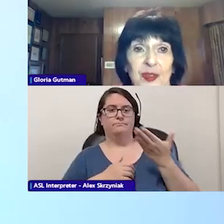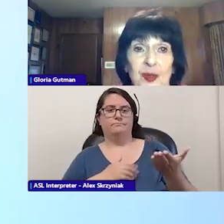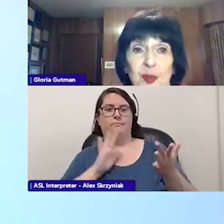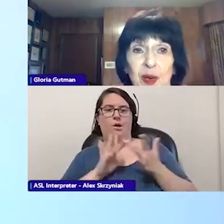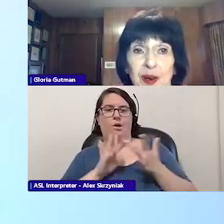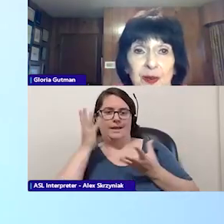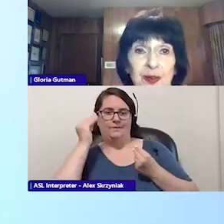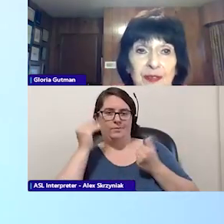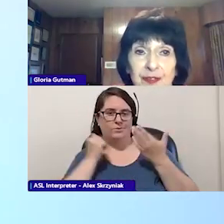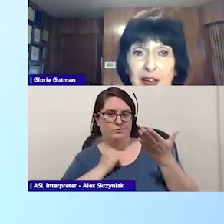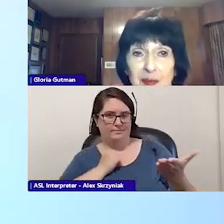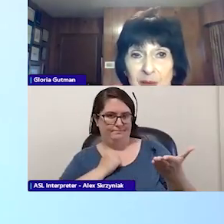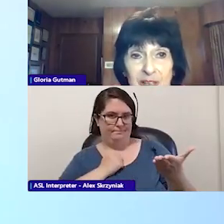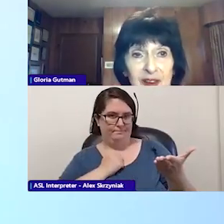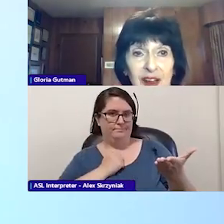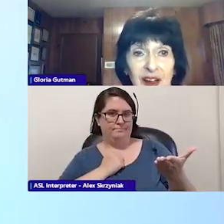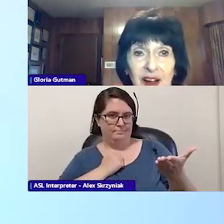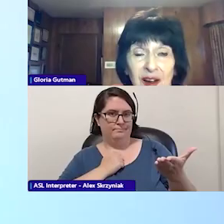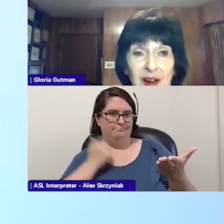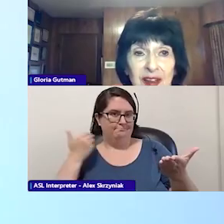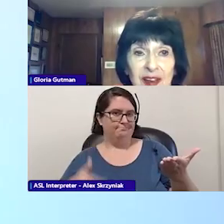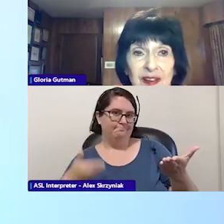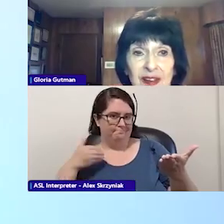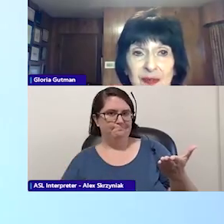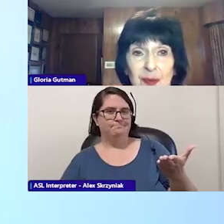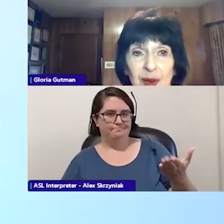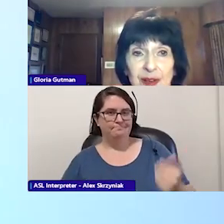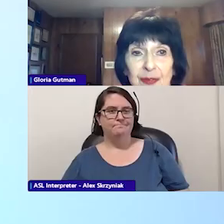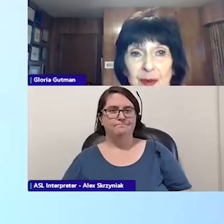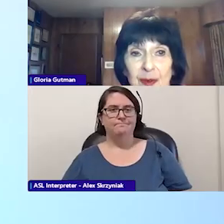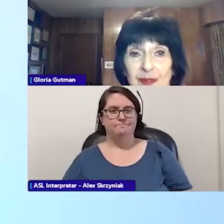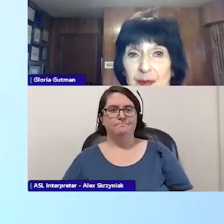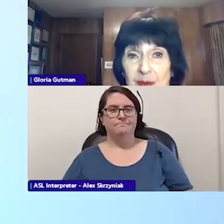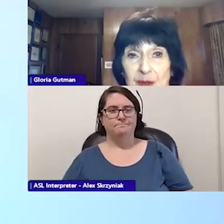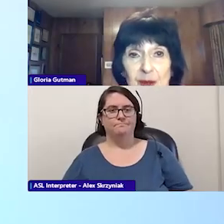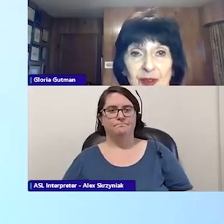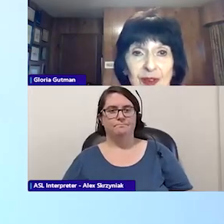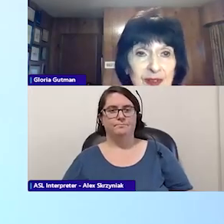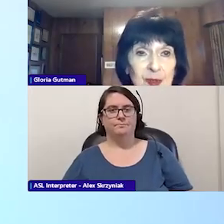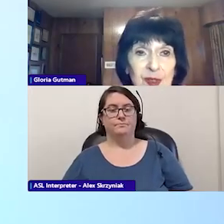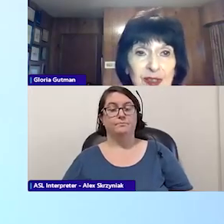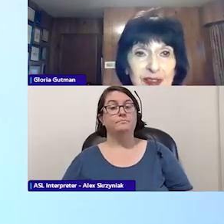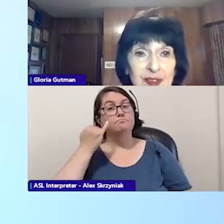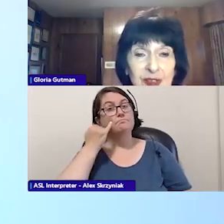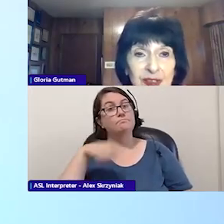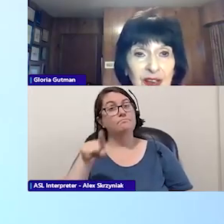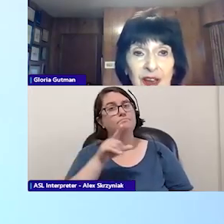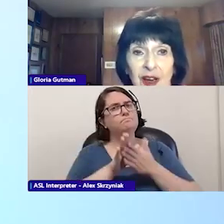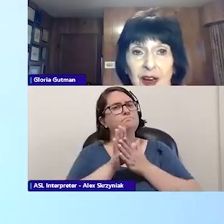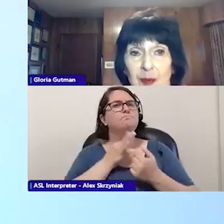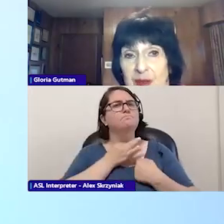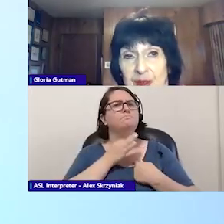So this is where you can find me. And if you want further information on